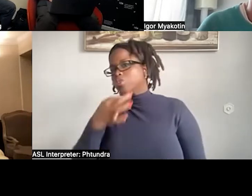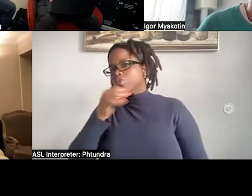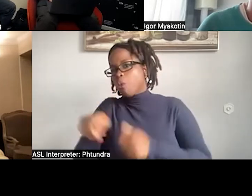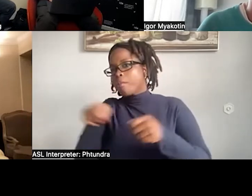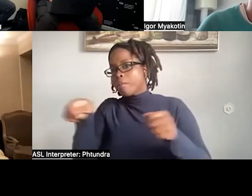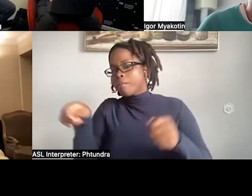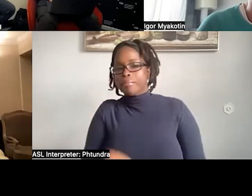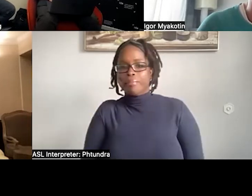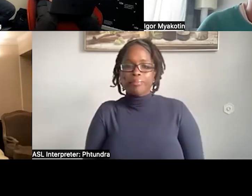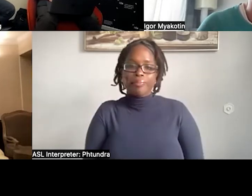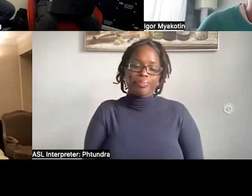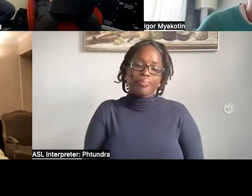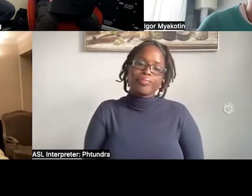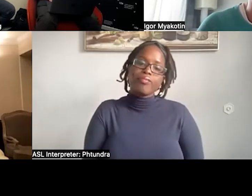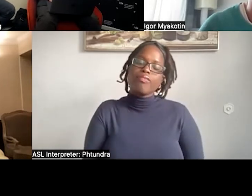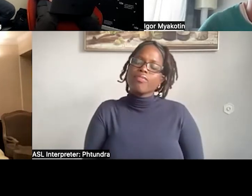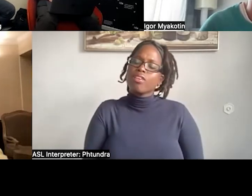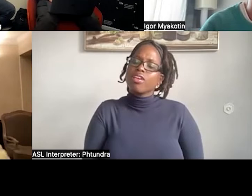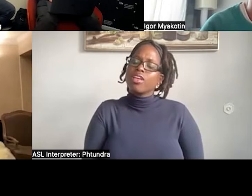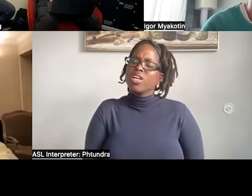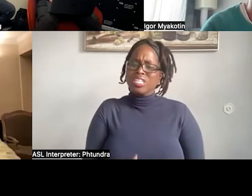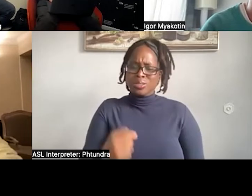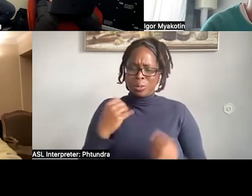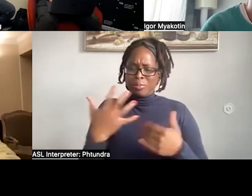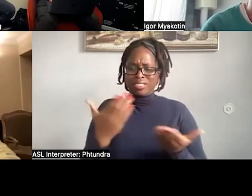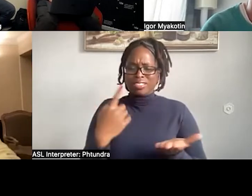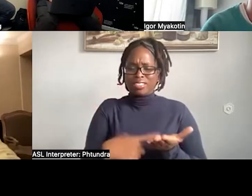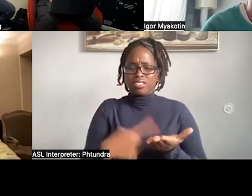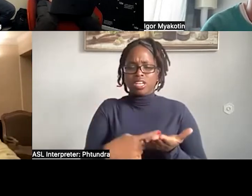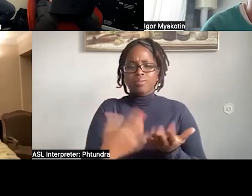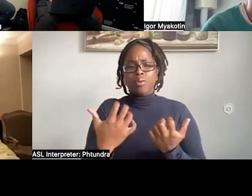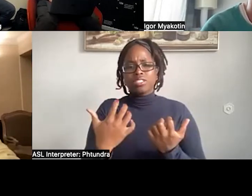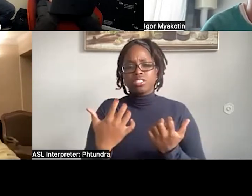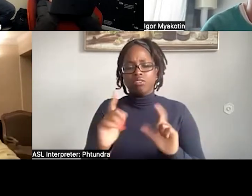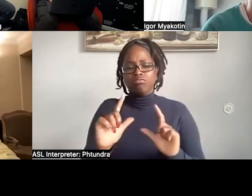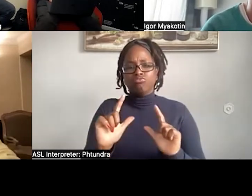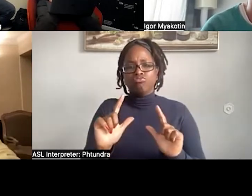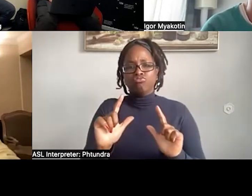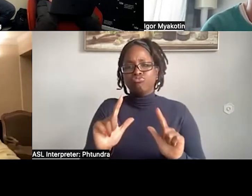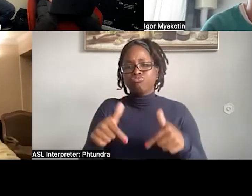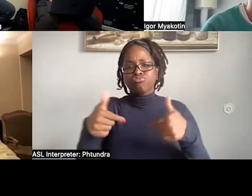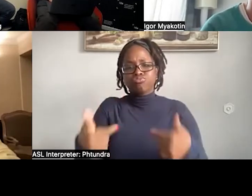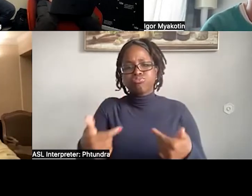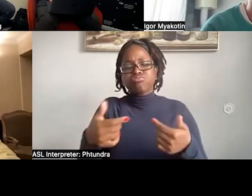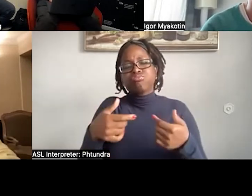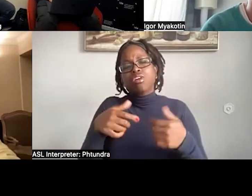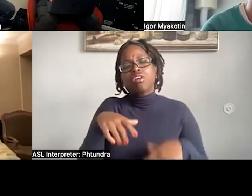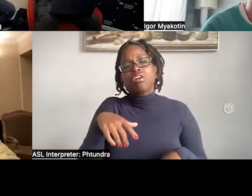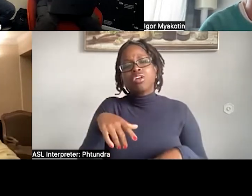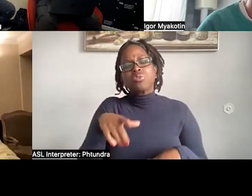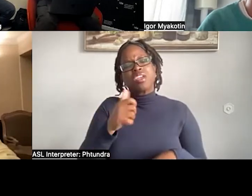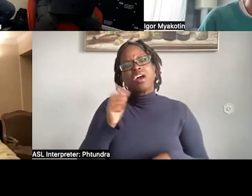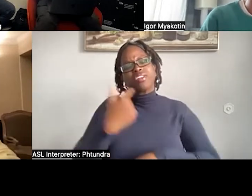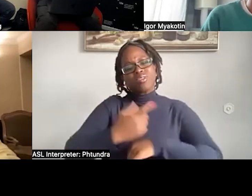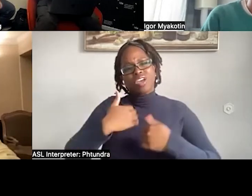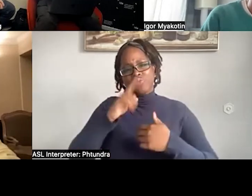You know, I feel, you know, there's so many things to discuss here, but I want to just kind of open it up to, you know, we had a really interesting chat the other day in preparation.